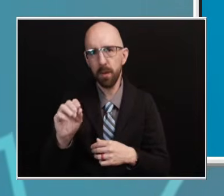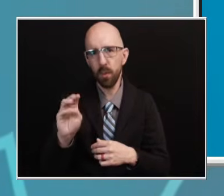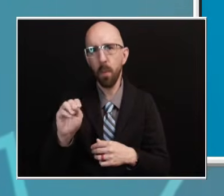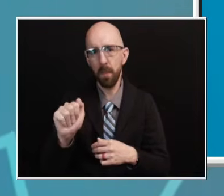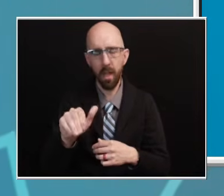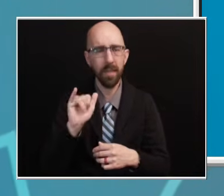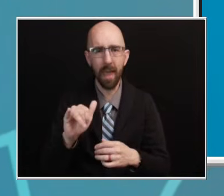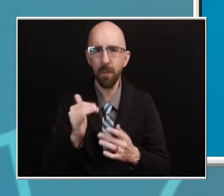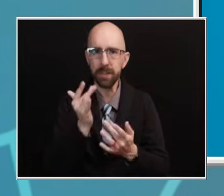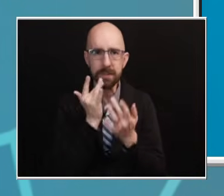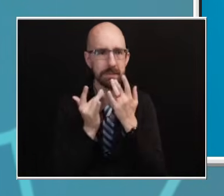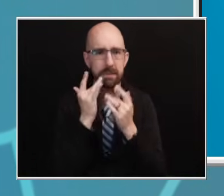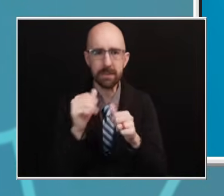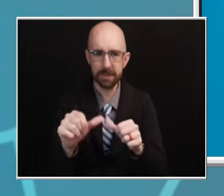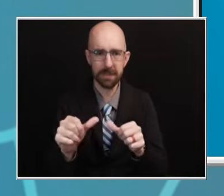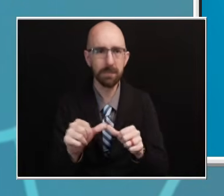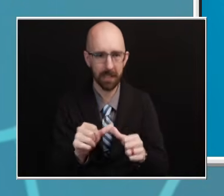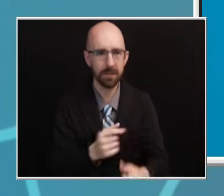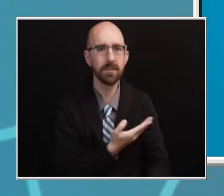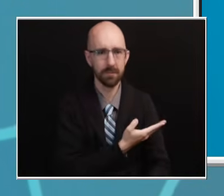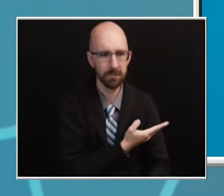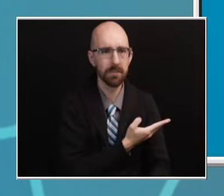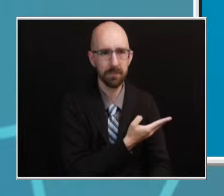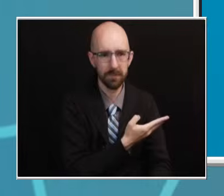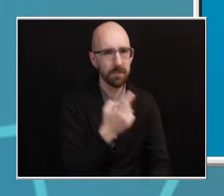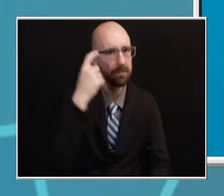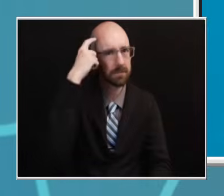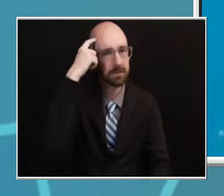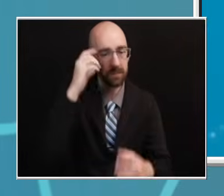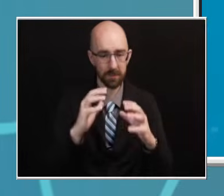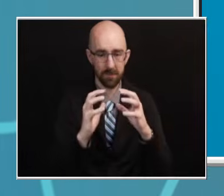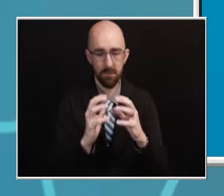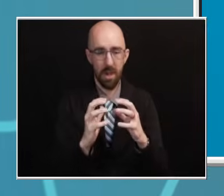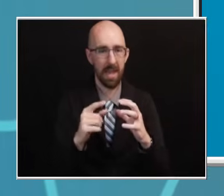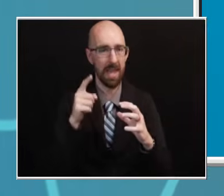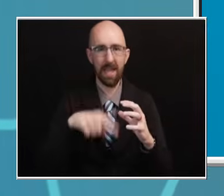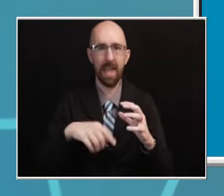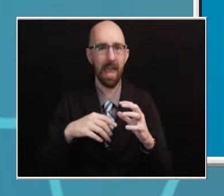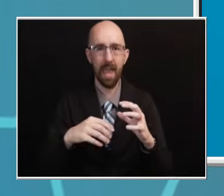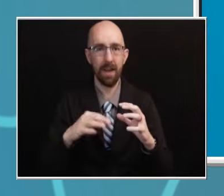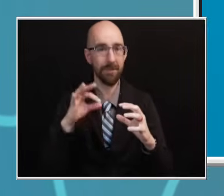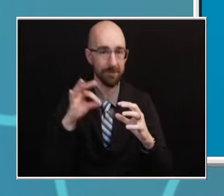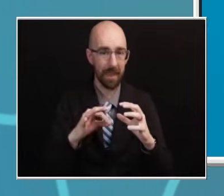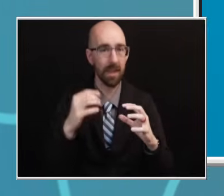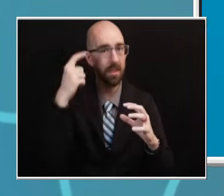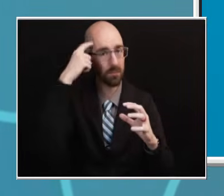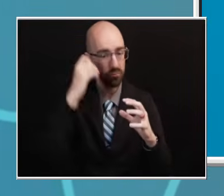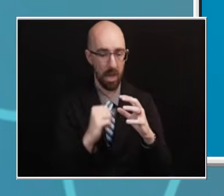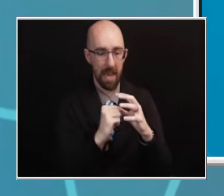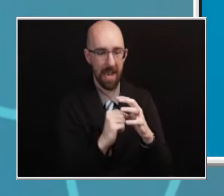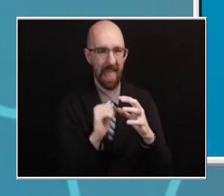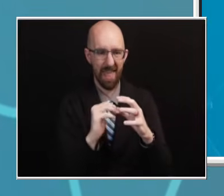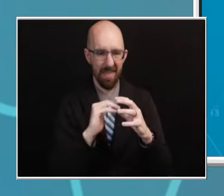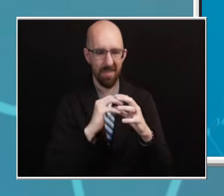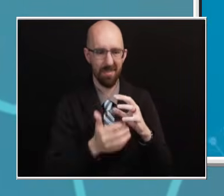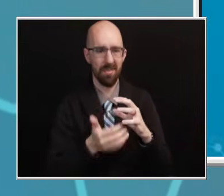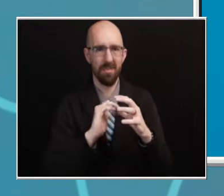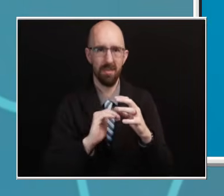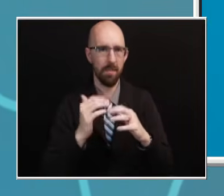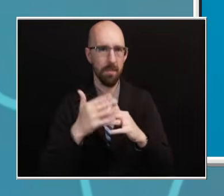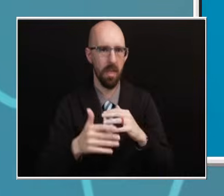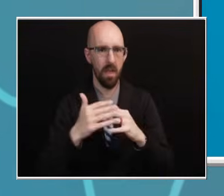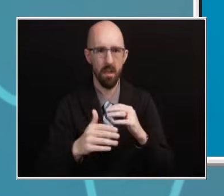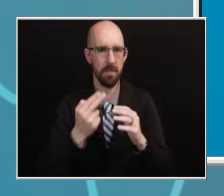space because the skull was not able to accommodate the blood and the brain. And then the picture